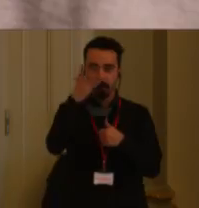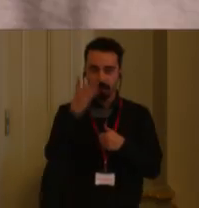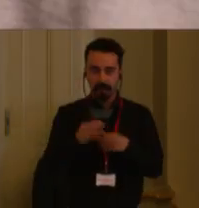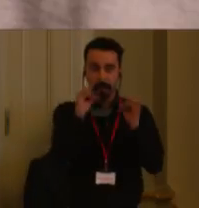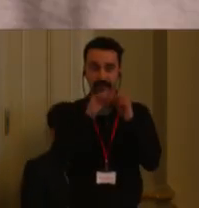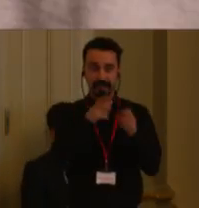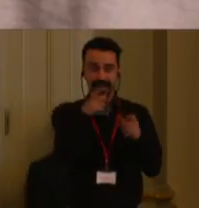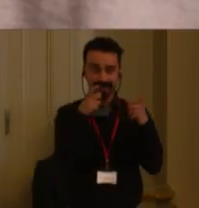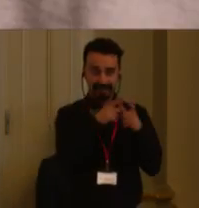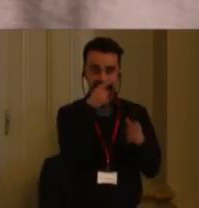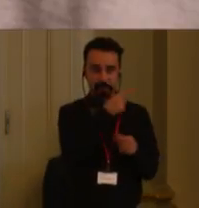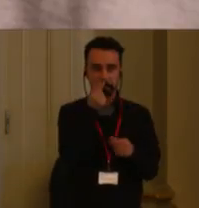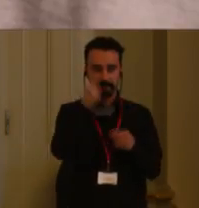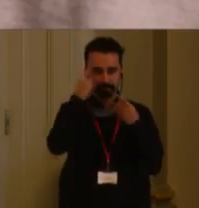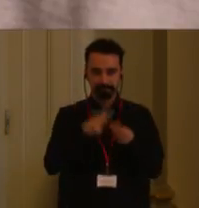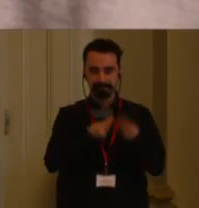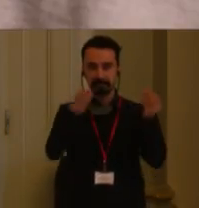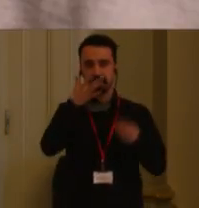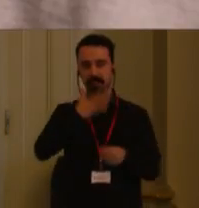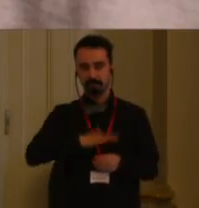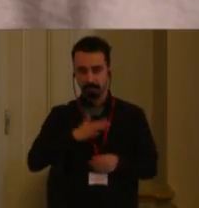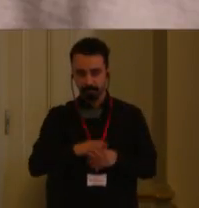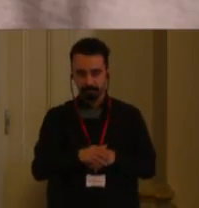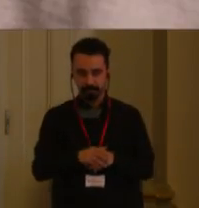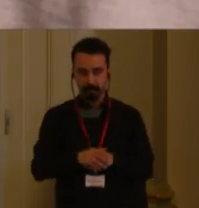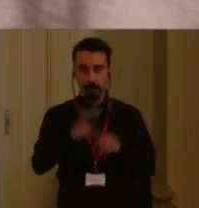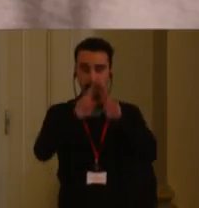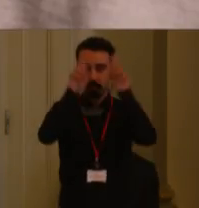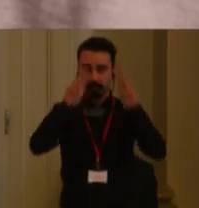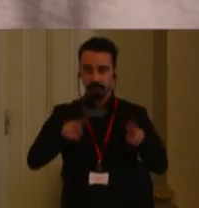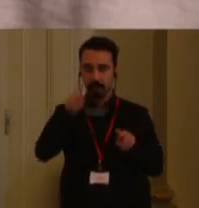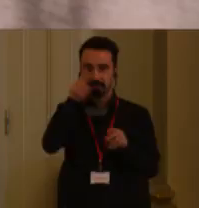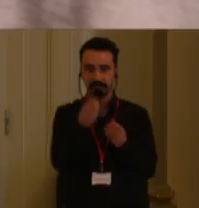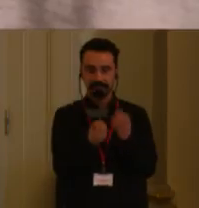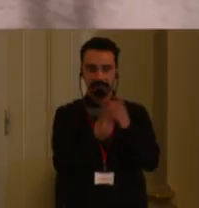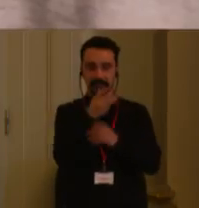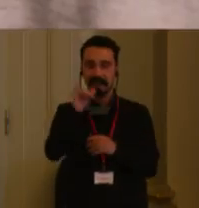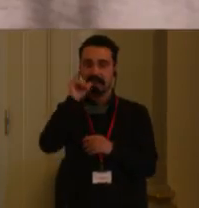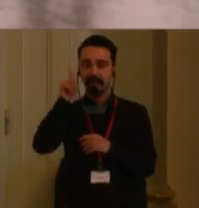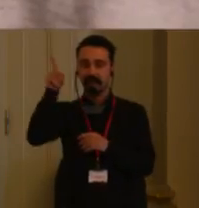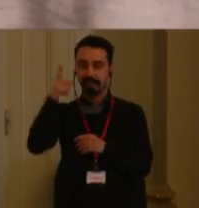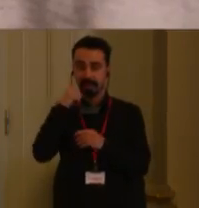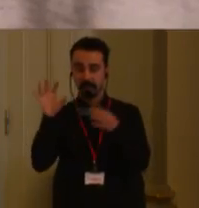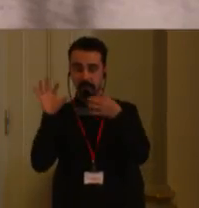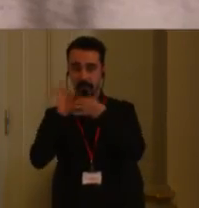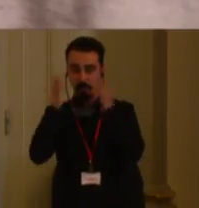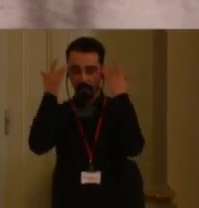Council is the UK's international organisation for cultural relations and educational